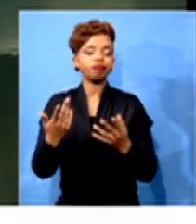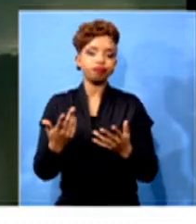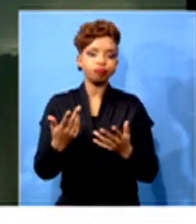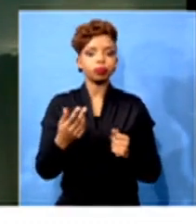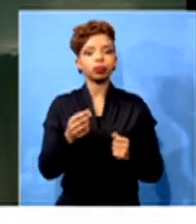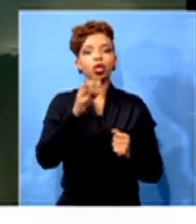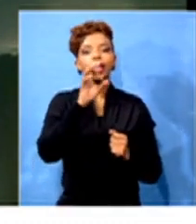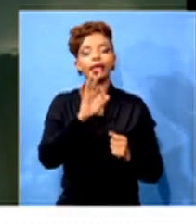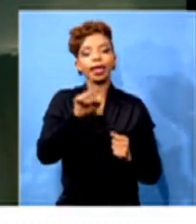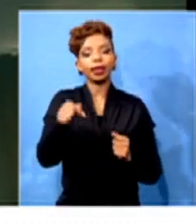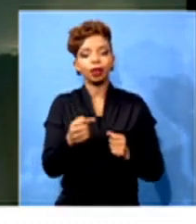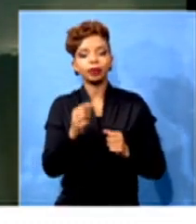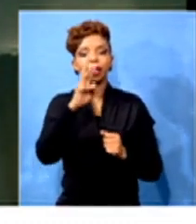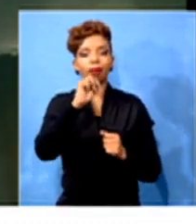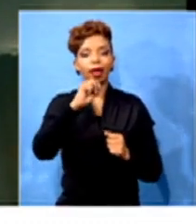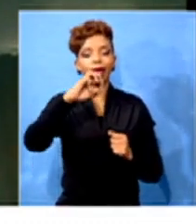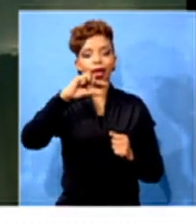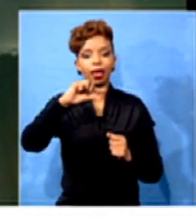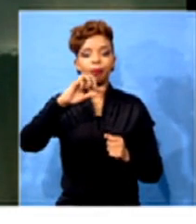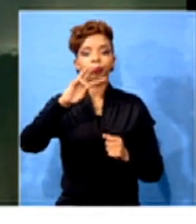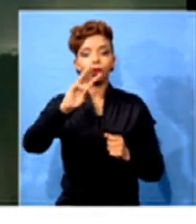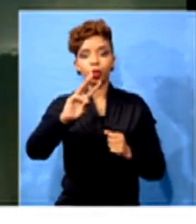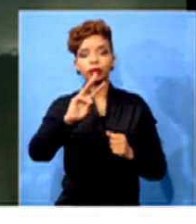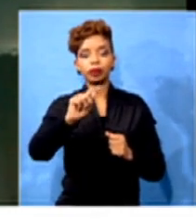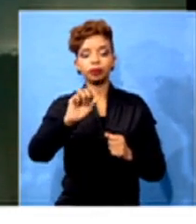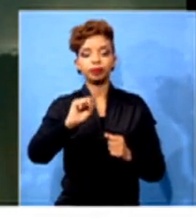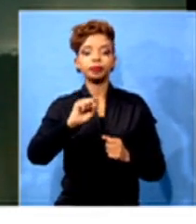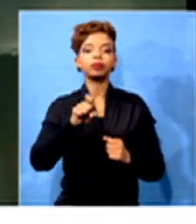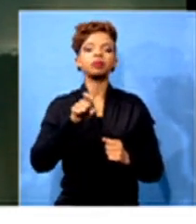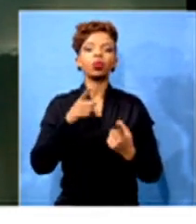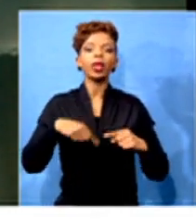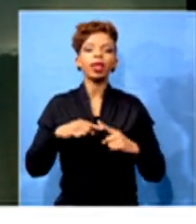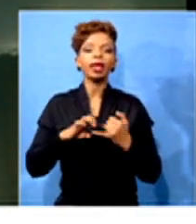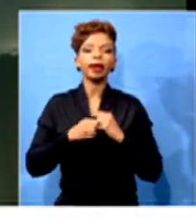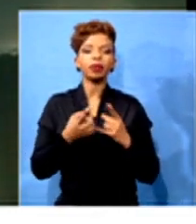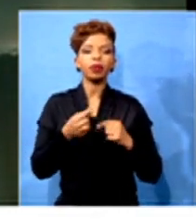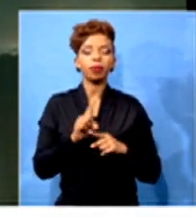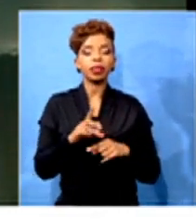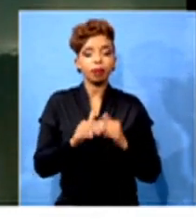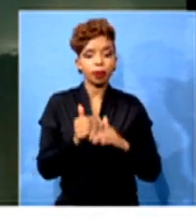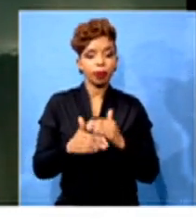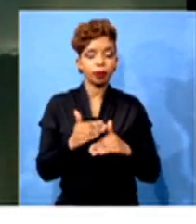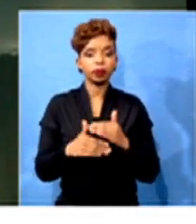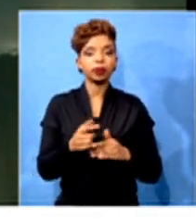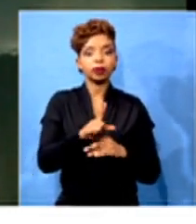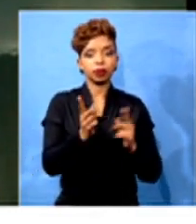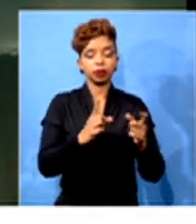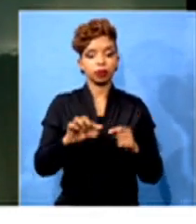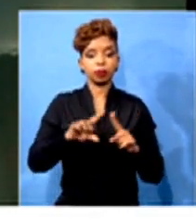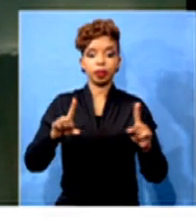our recommendation really here is to fast track this process, as we don't foresee this capacity coming online before the end